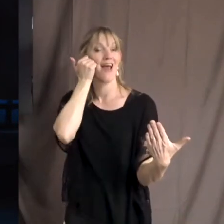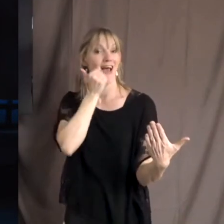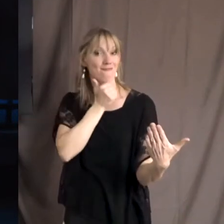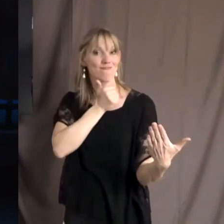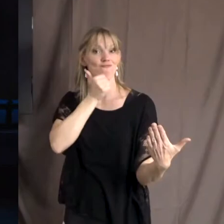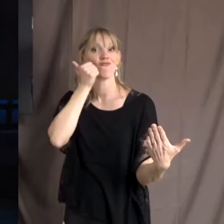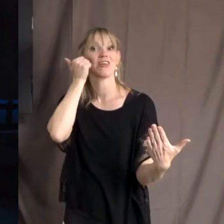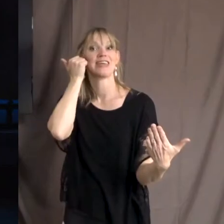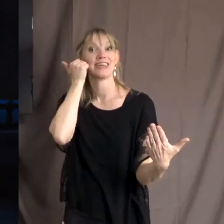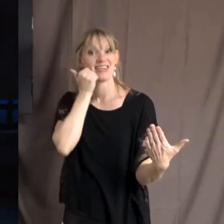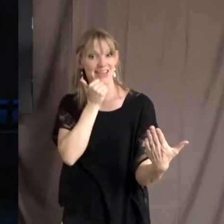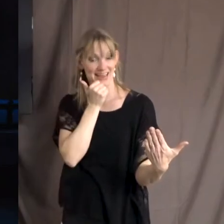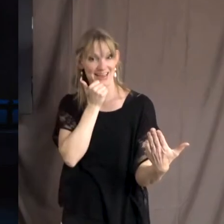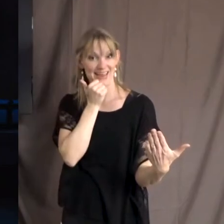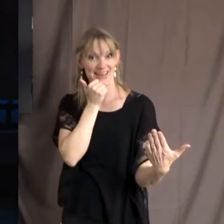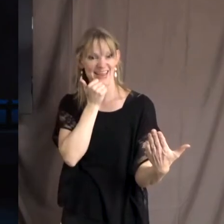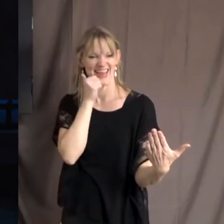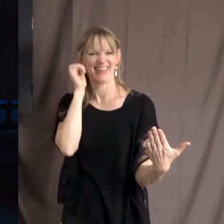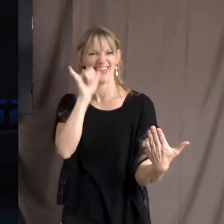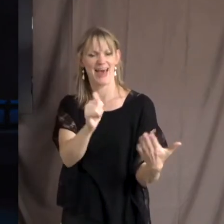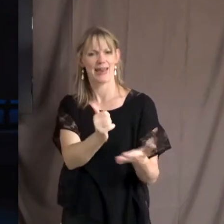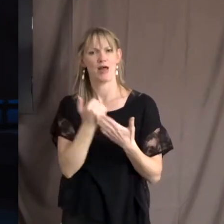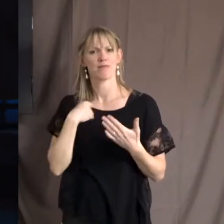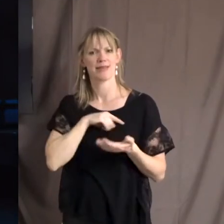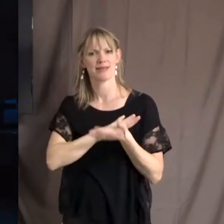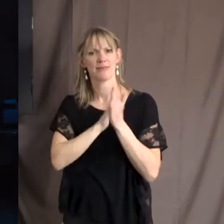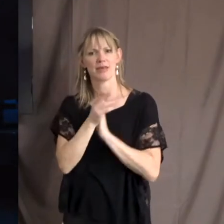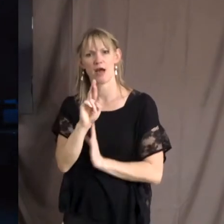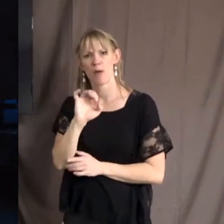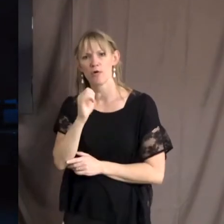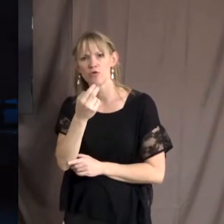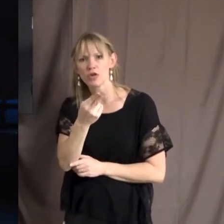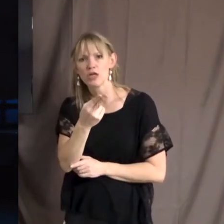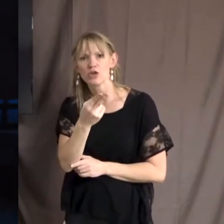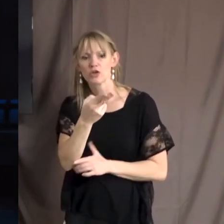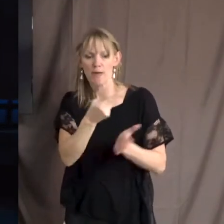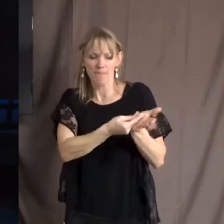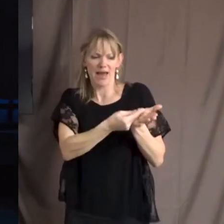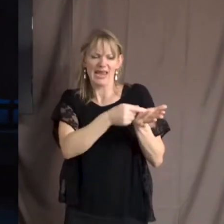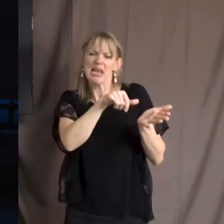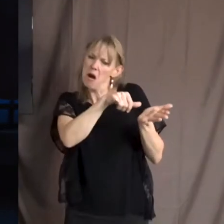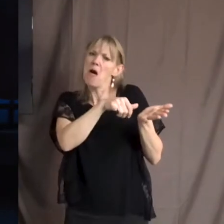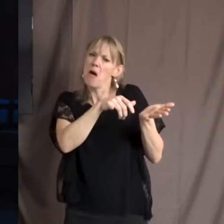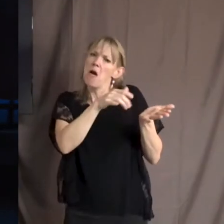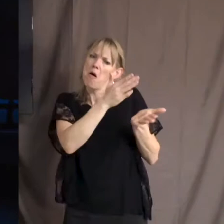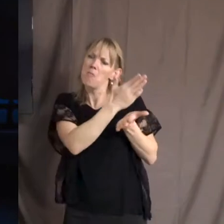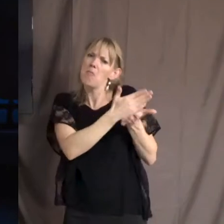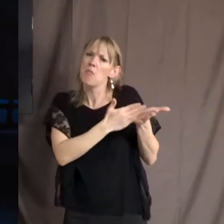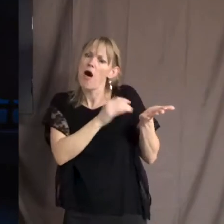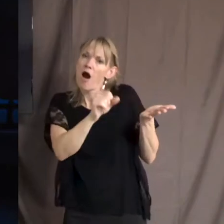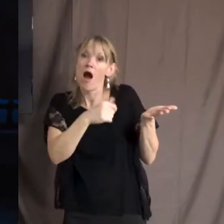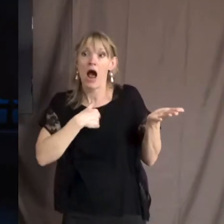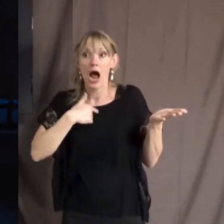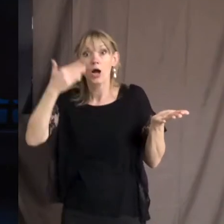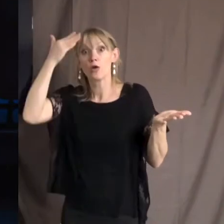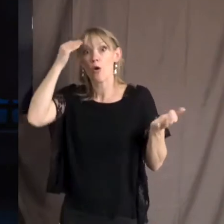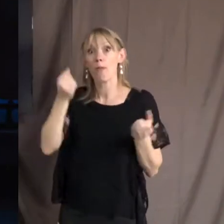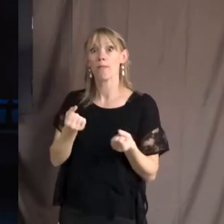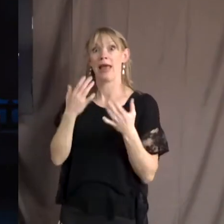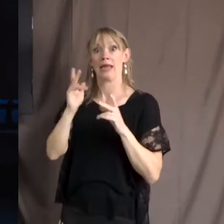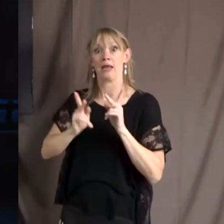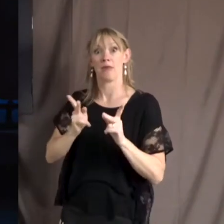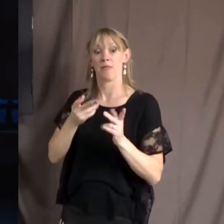And we become rich through this practice. And I'm not talking just money. Money's only part of it. I've certainly known people who are